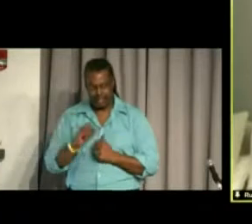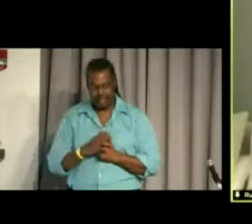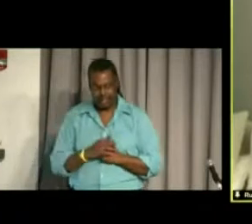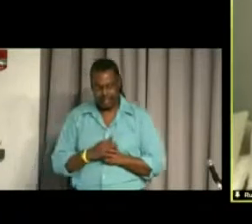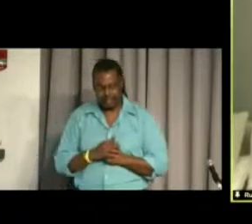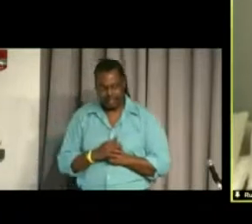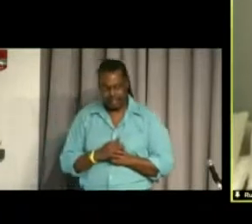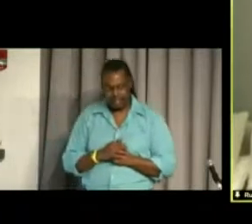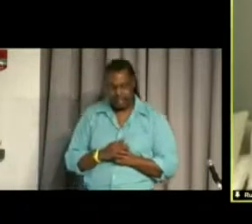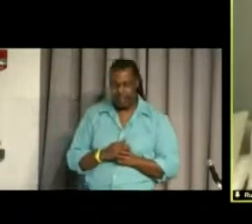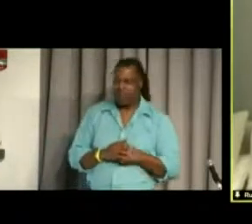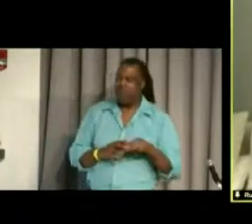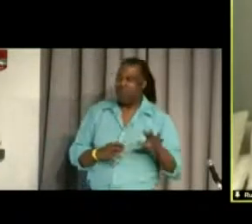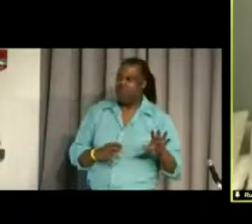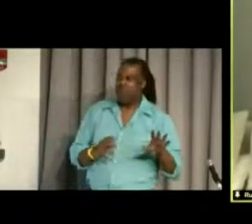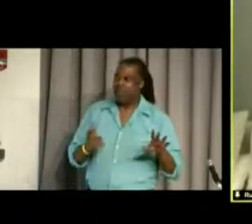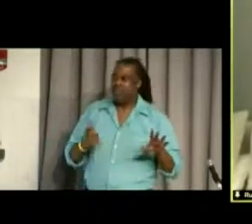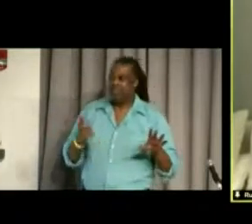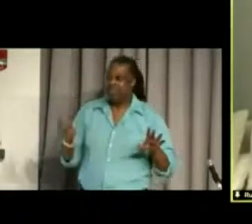Yeah, so that's a big question.